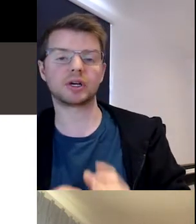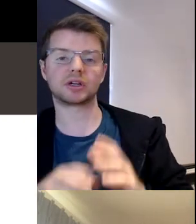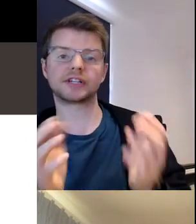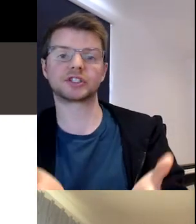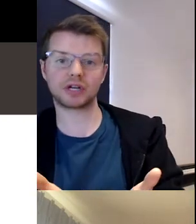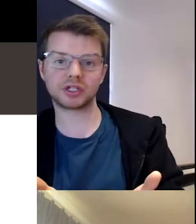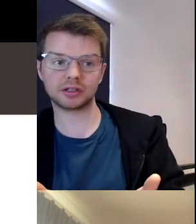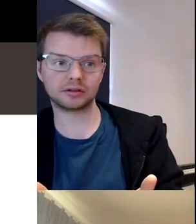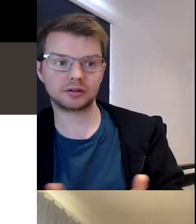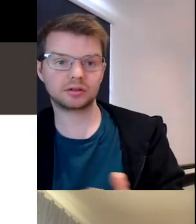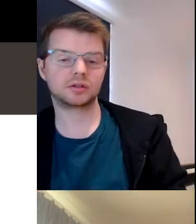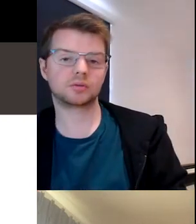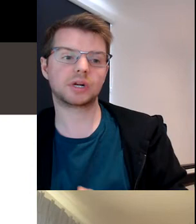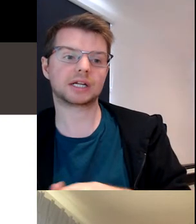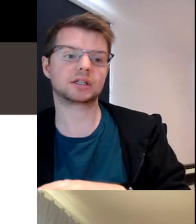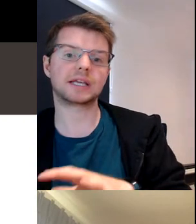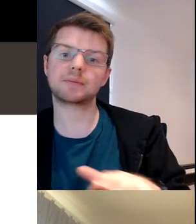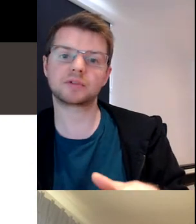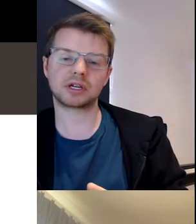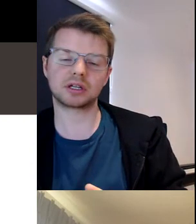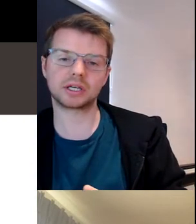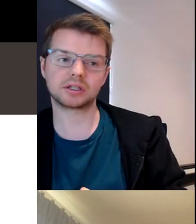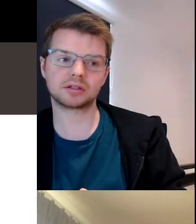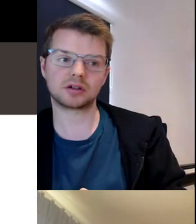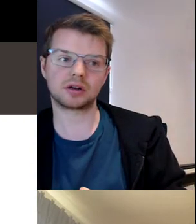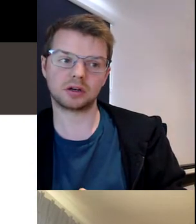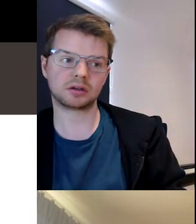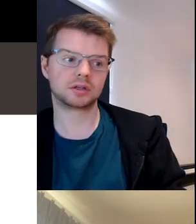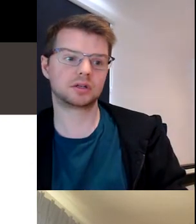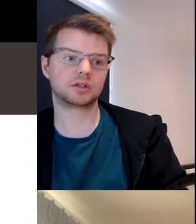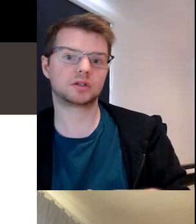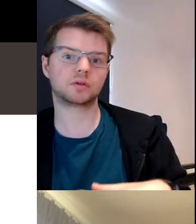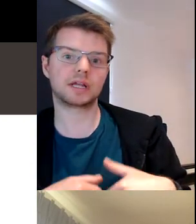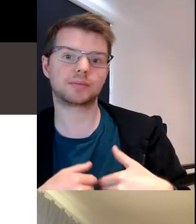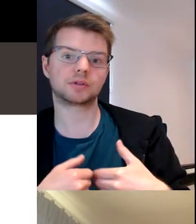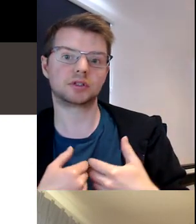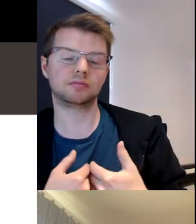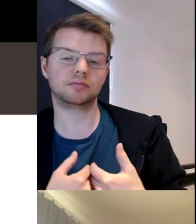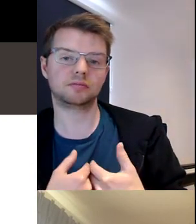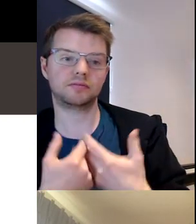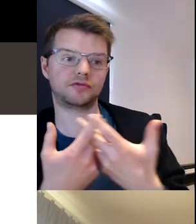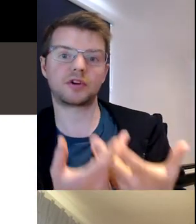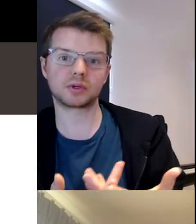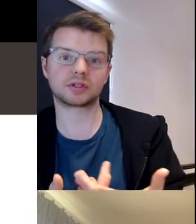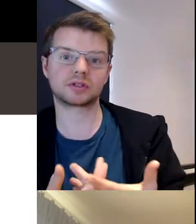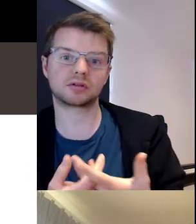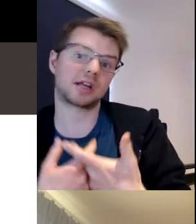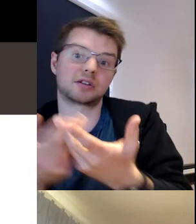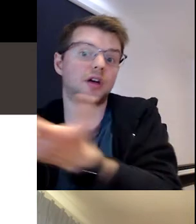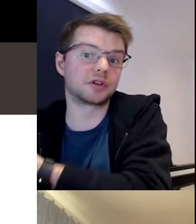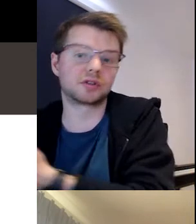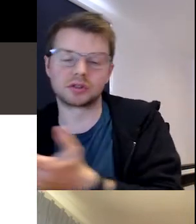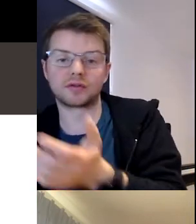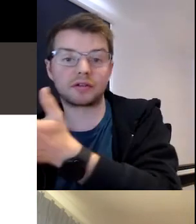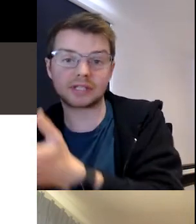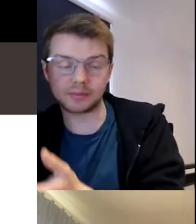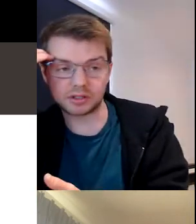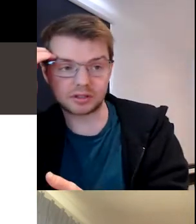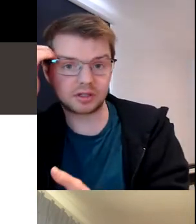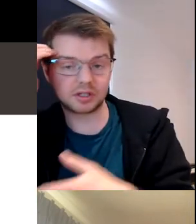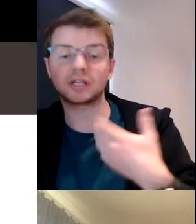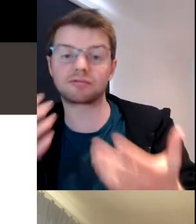is all about registration. When actually the aim of the regulations are to enable farmers and other users